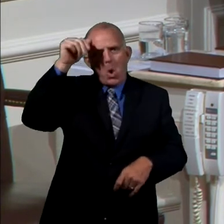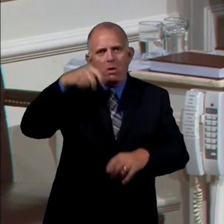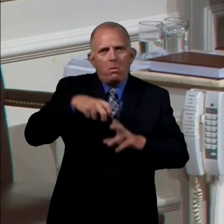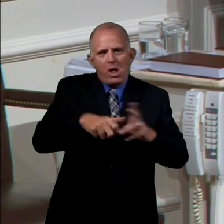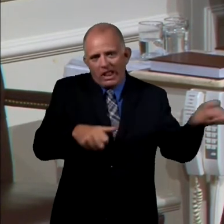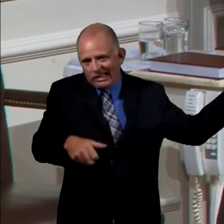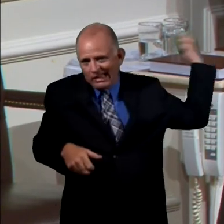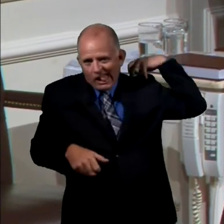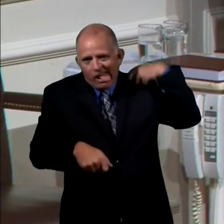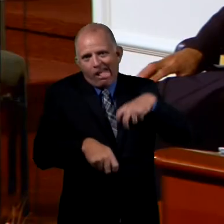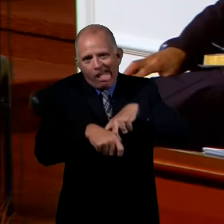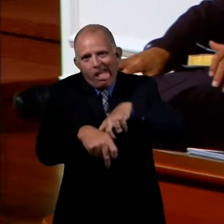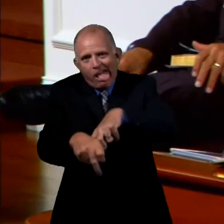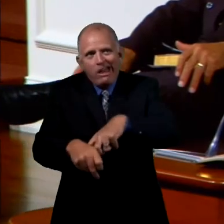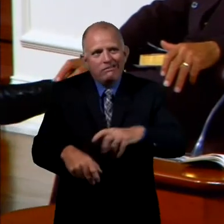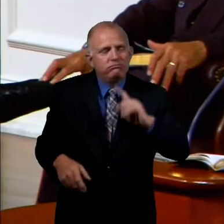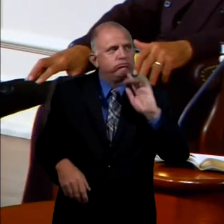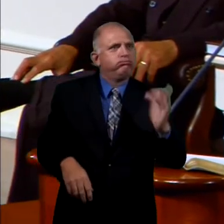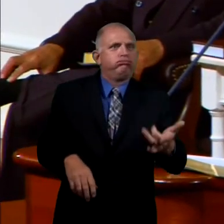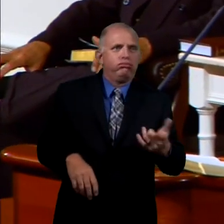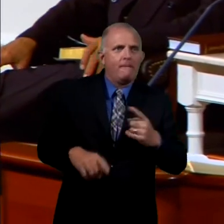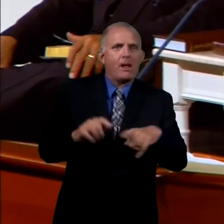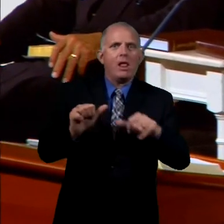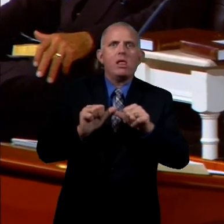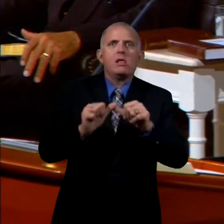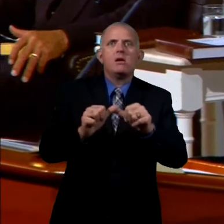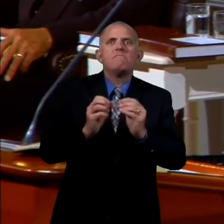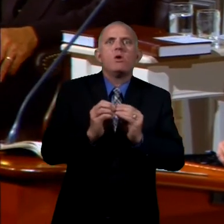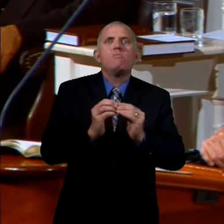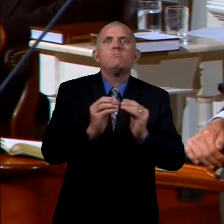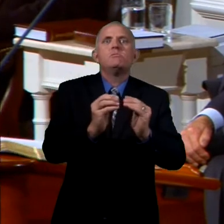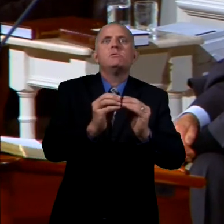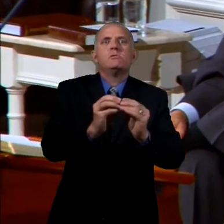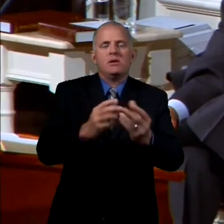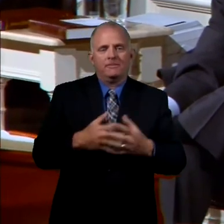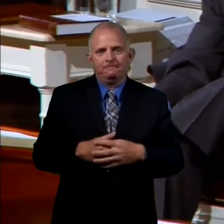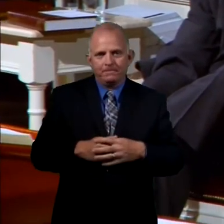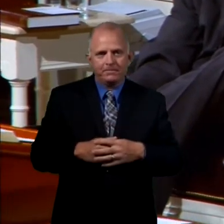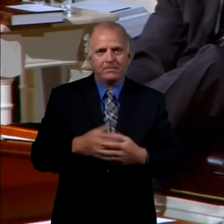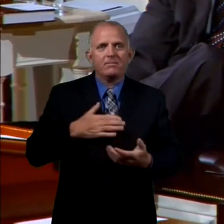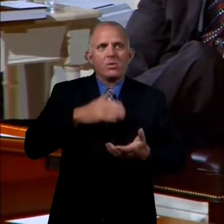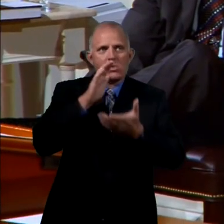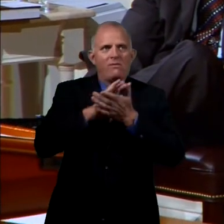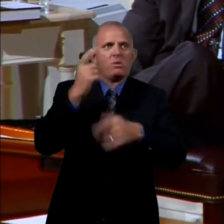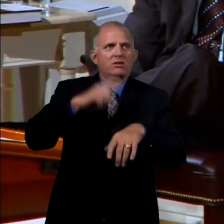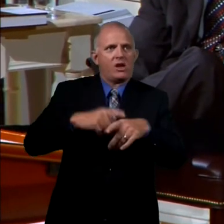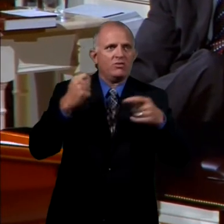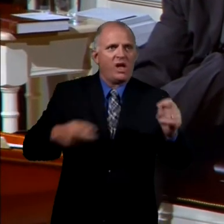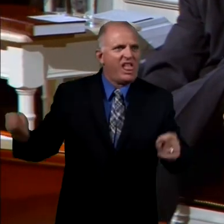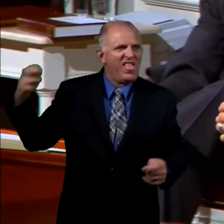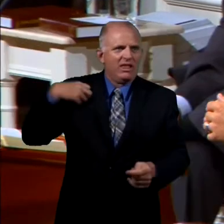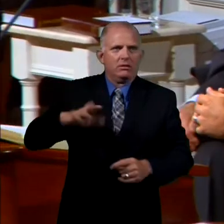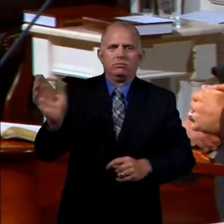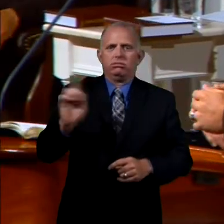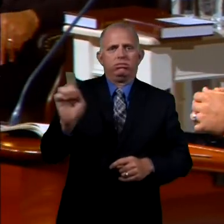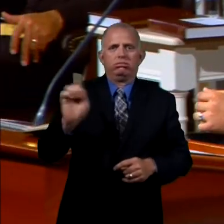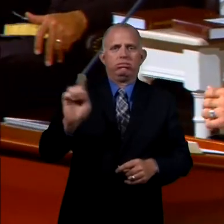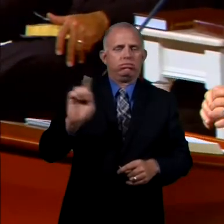tired of them at some point. Now, my wife tried to have me give her a horse ride. I drew the line there. I said, that's enough. I'm not doing that.